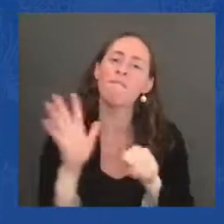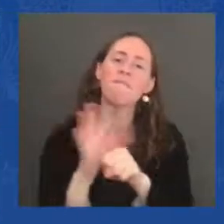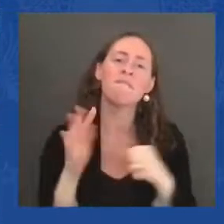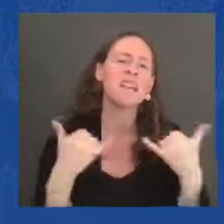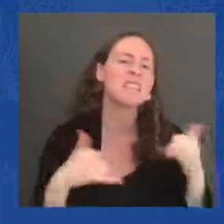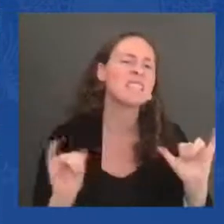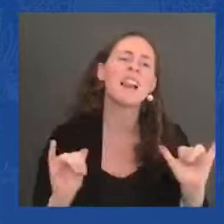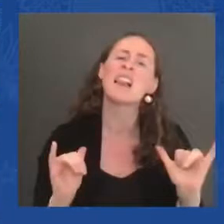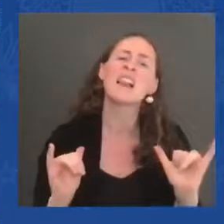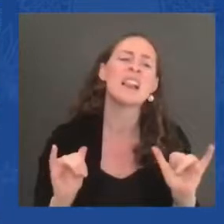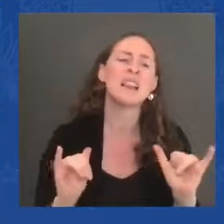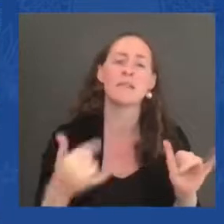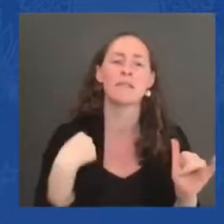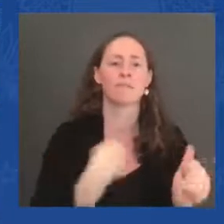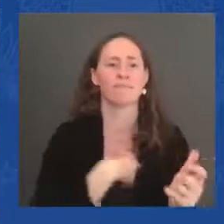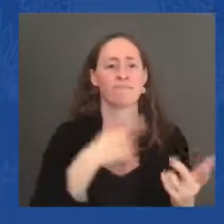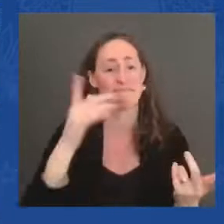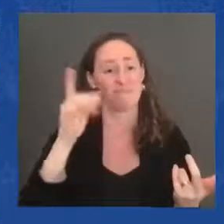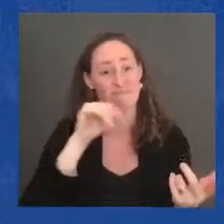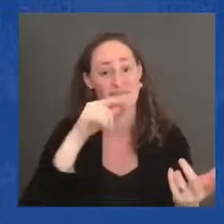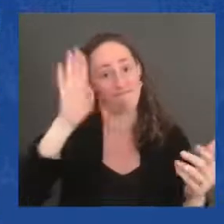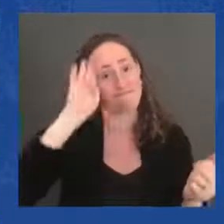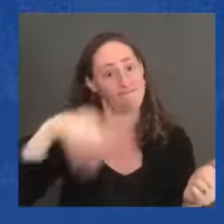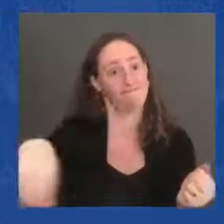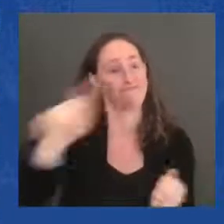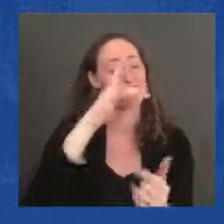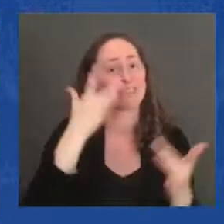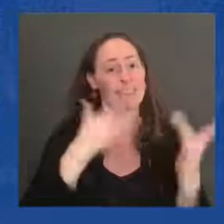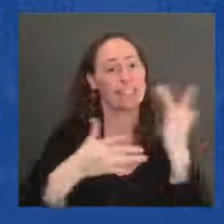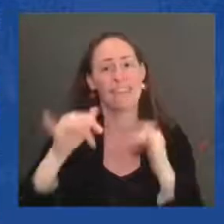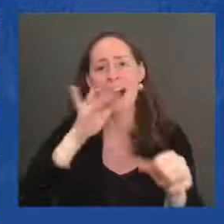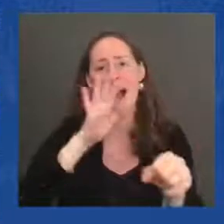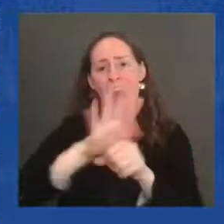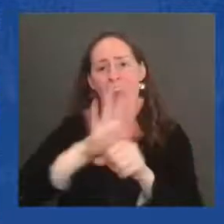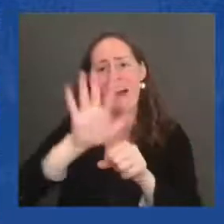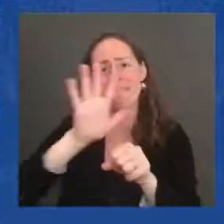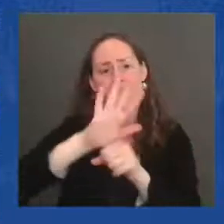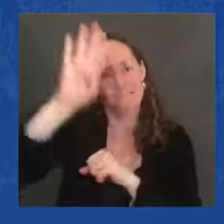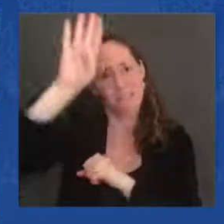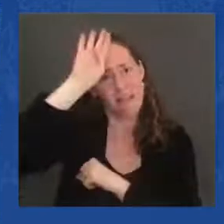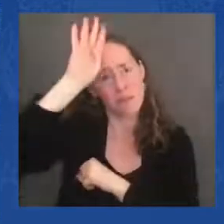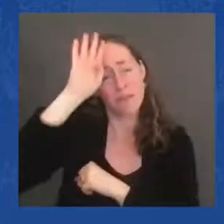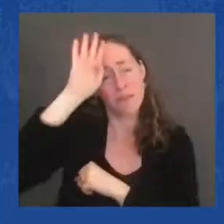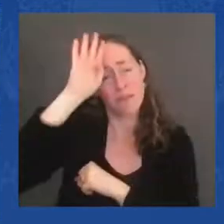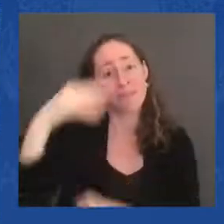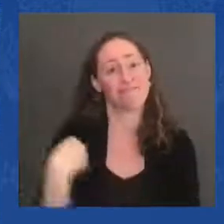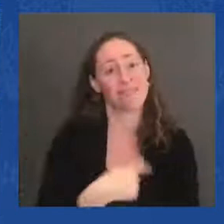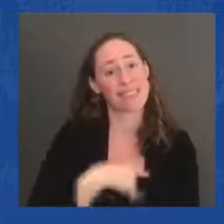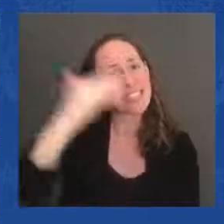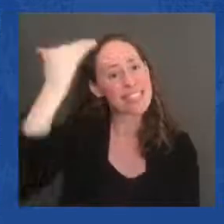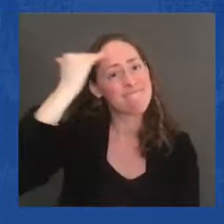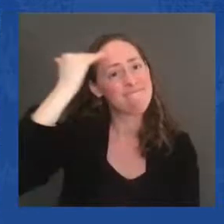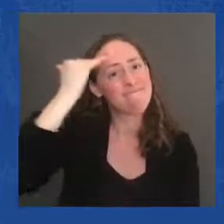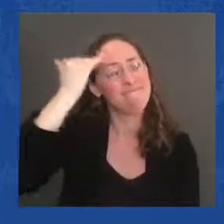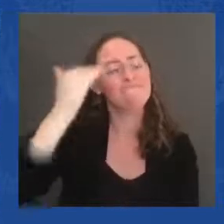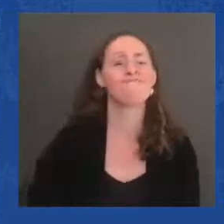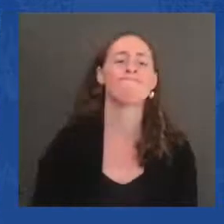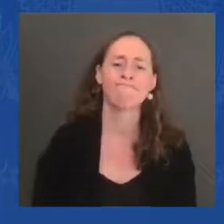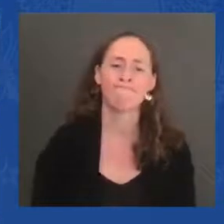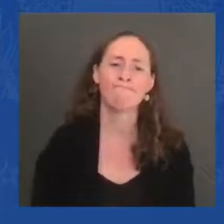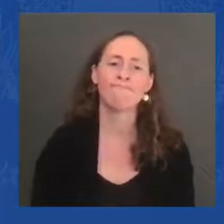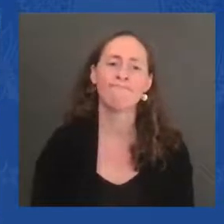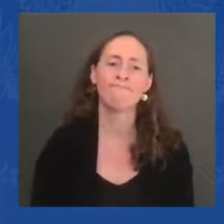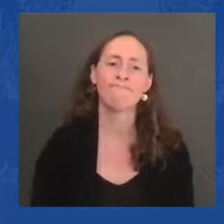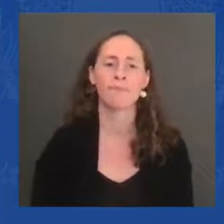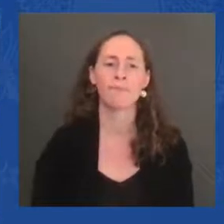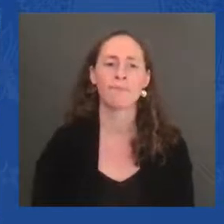But the idea that we went into this fire season with a shortage of fire hoses, that's all I heard from my guys back